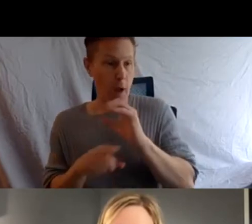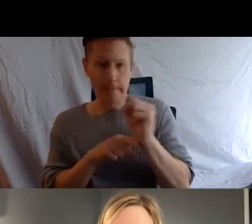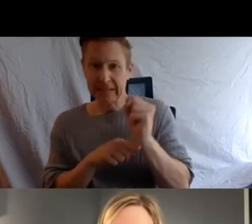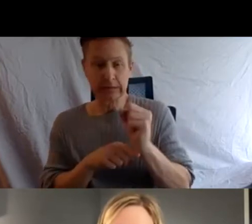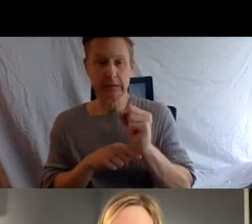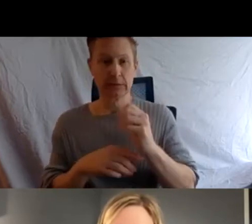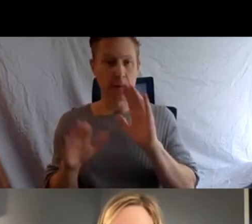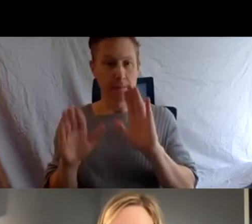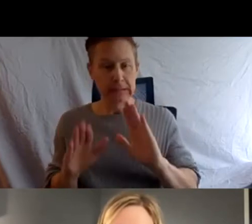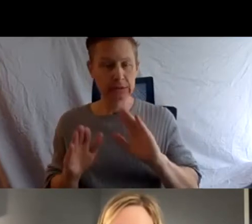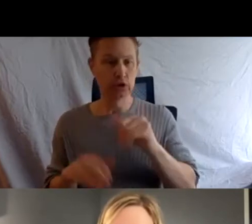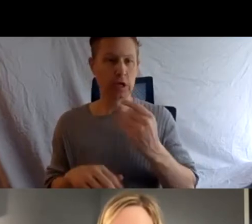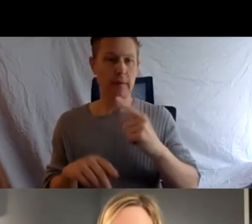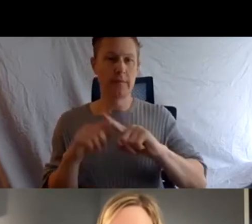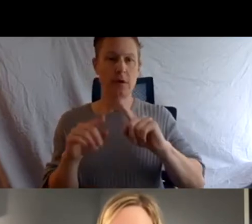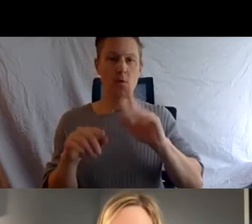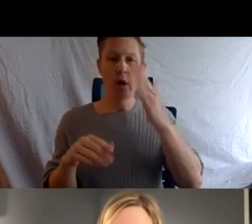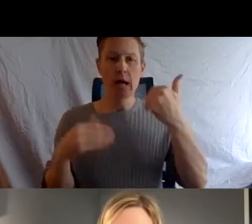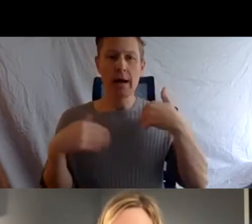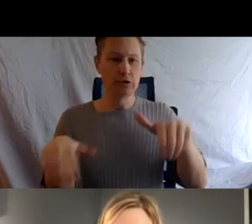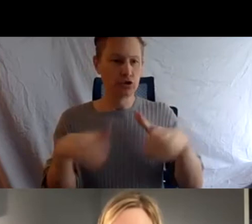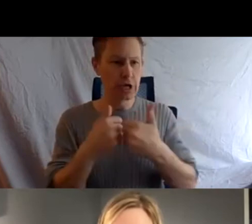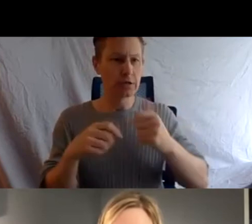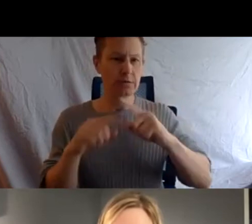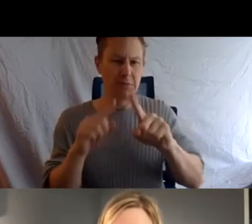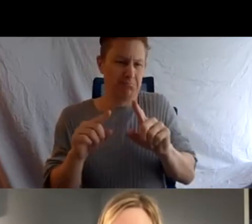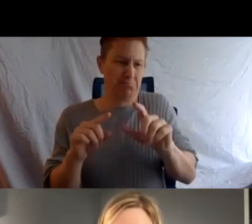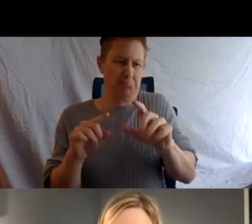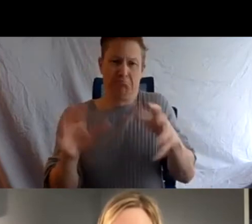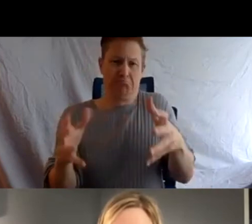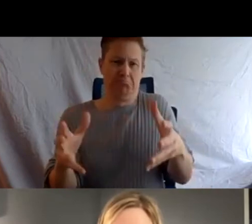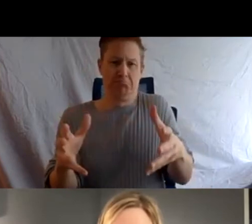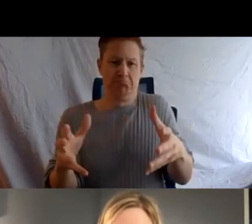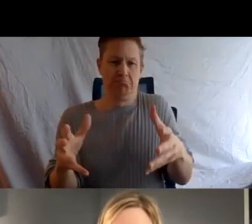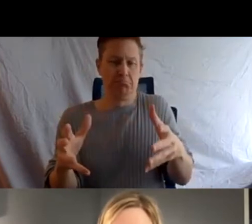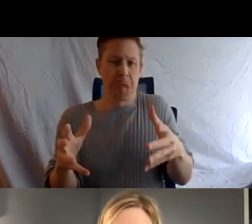some challenges, but overall